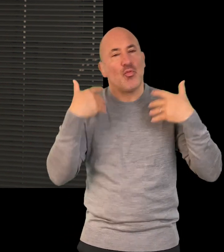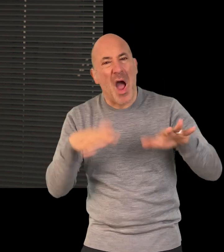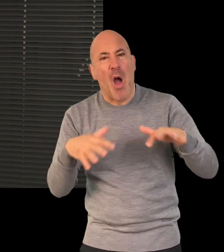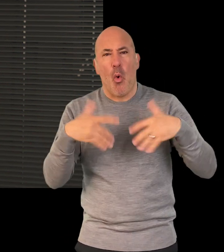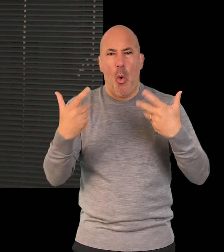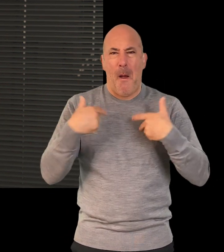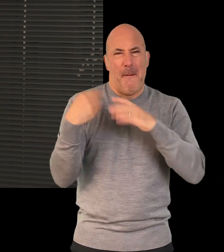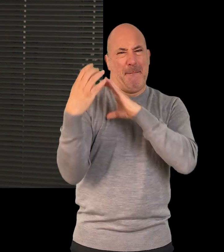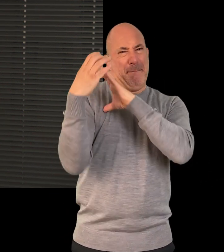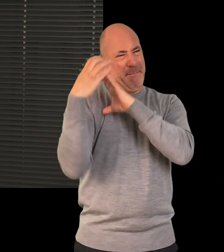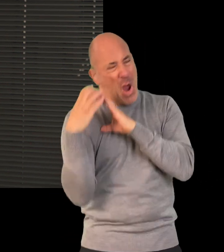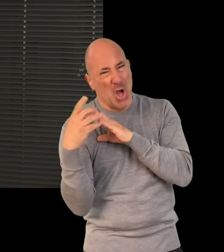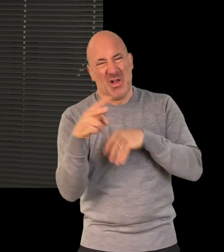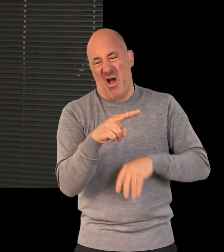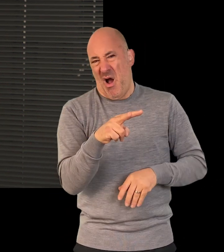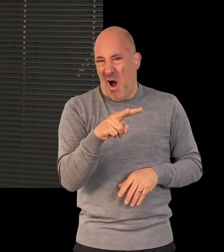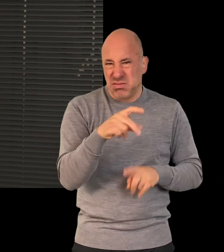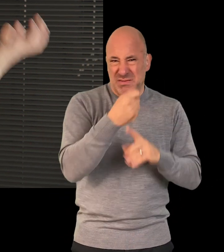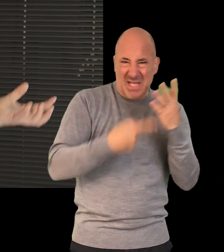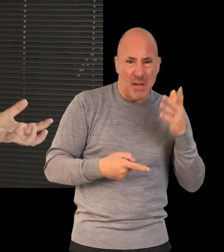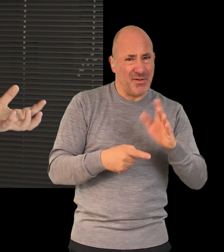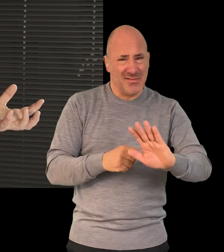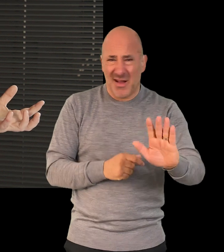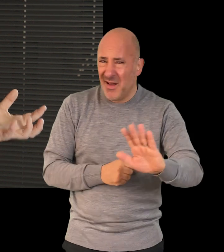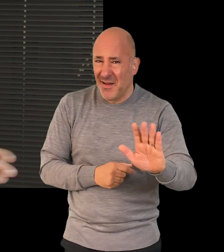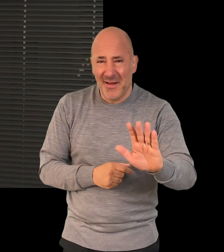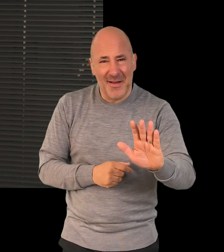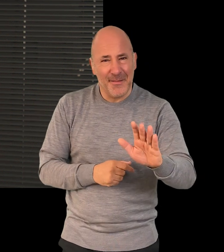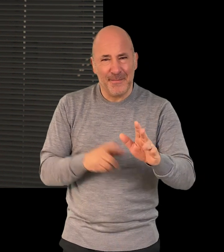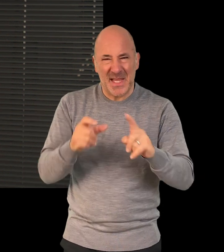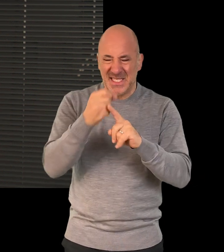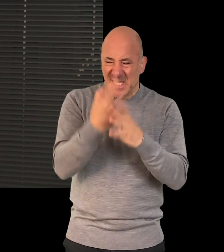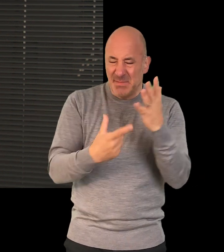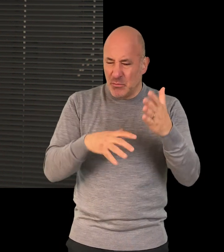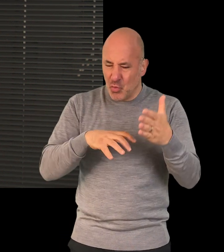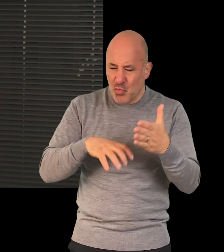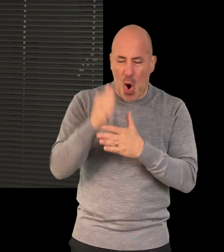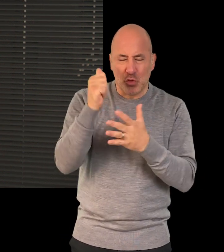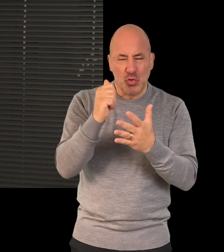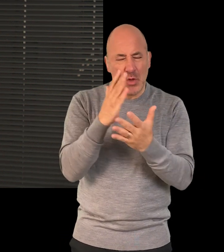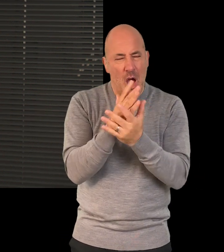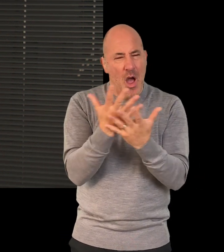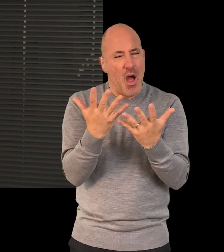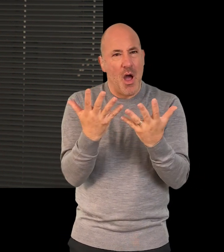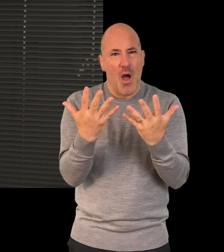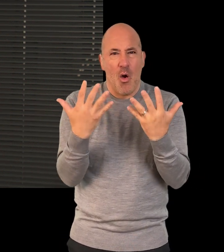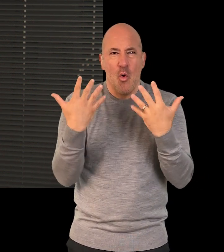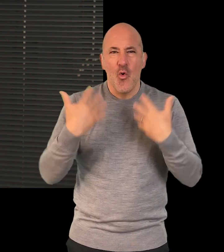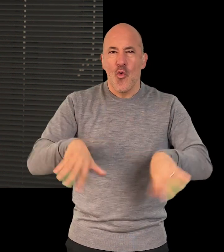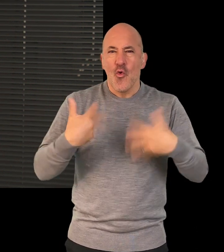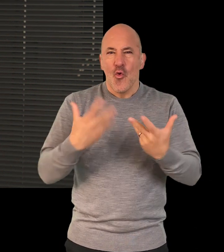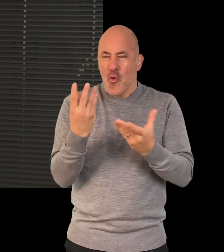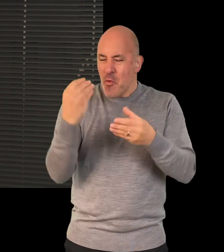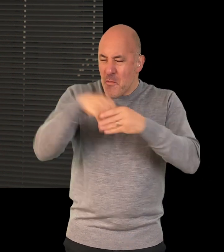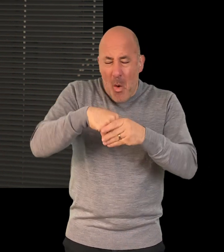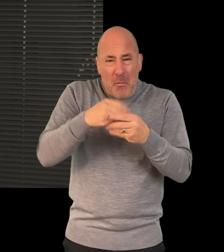inspirational heroes or a massive burden. Like there is a